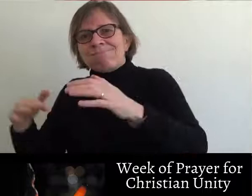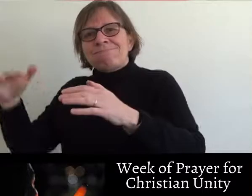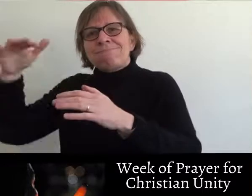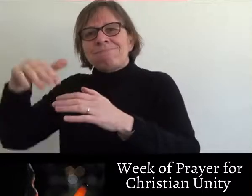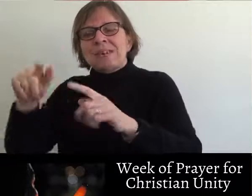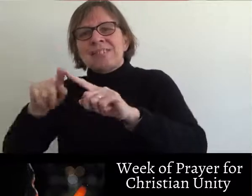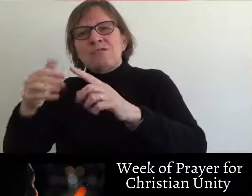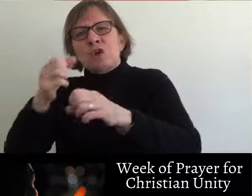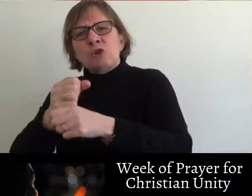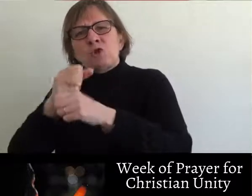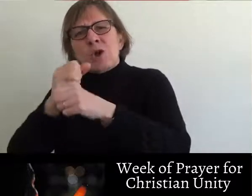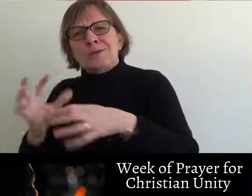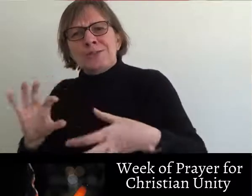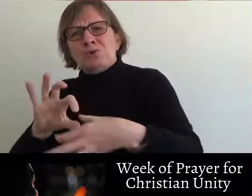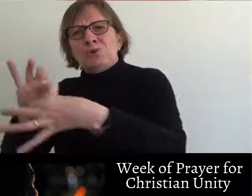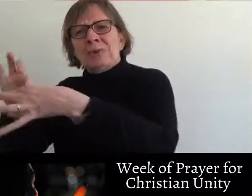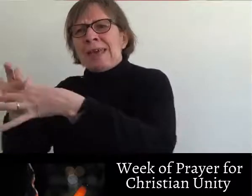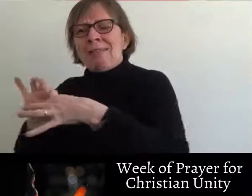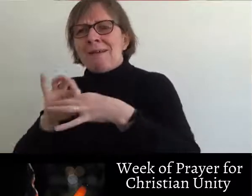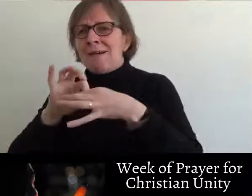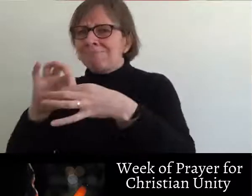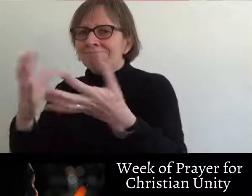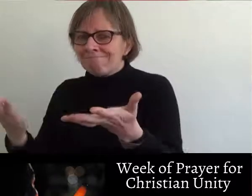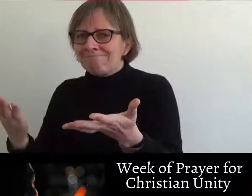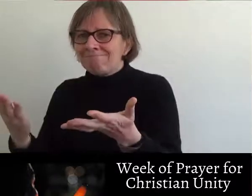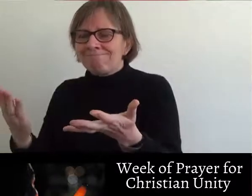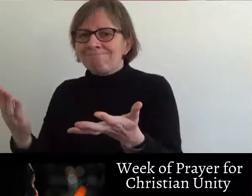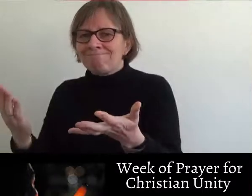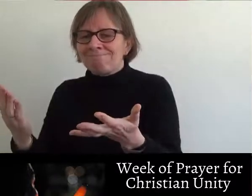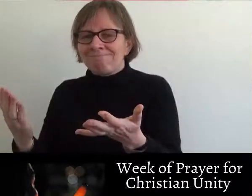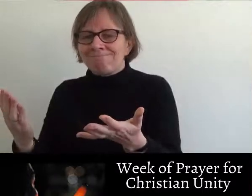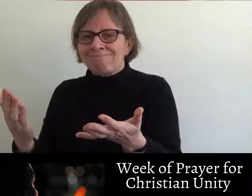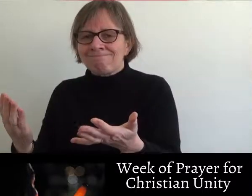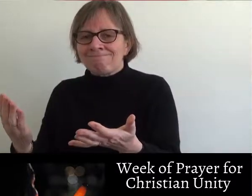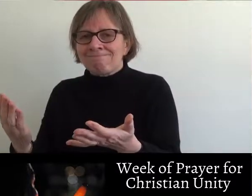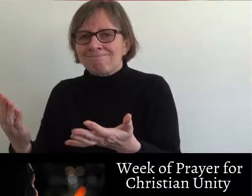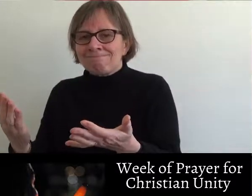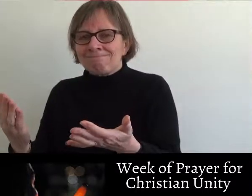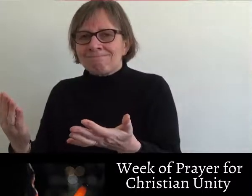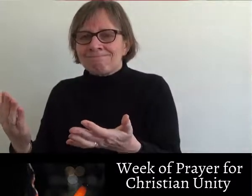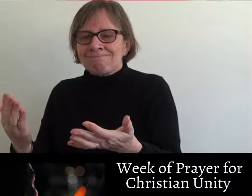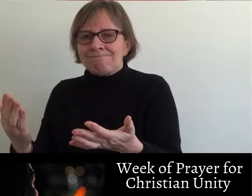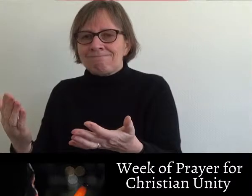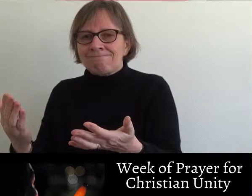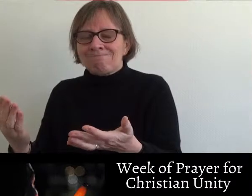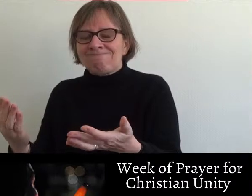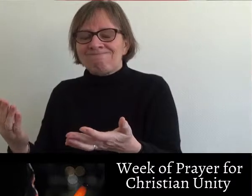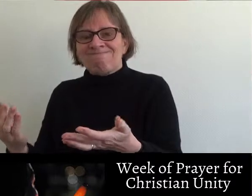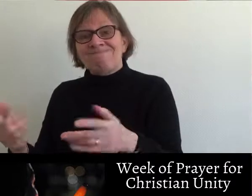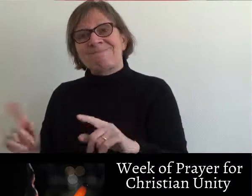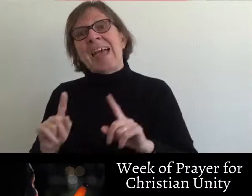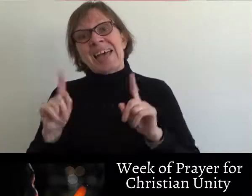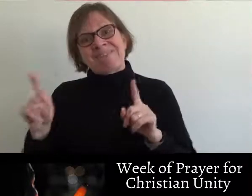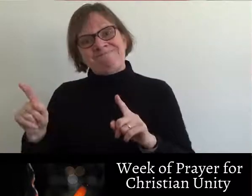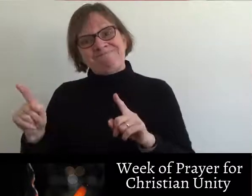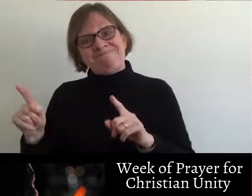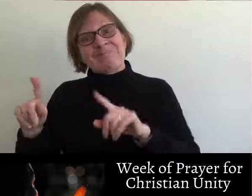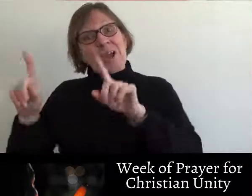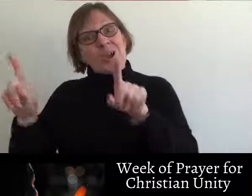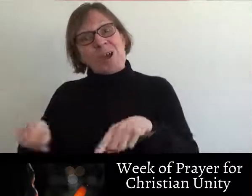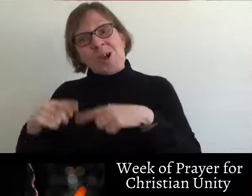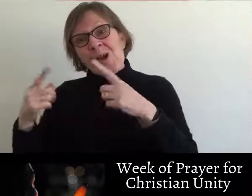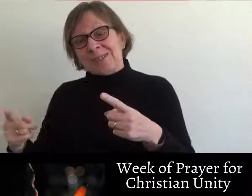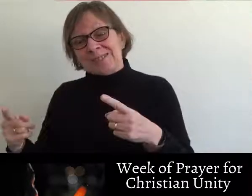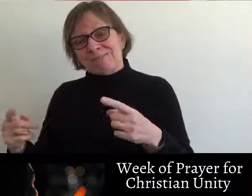in Halesowen on this Sunday that falls in the week of prayer for Christian unity. Obviously, this year we're